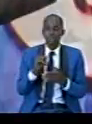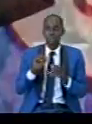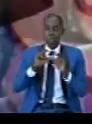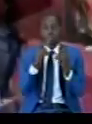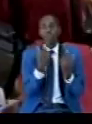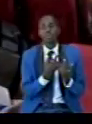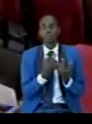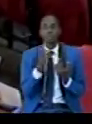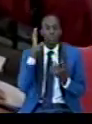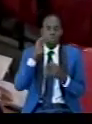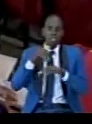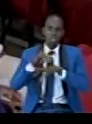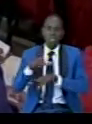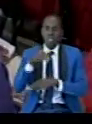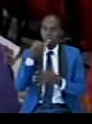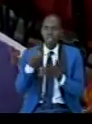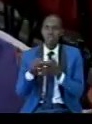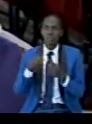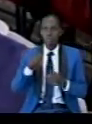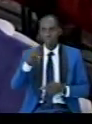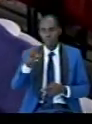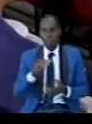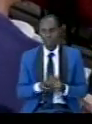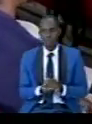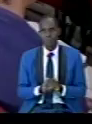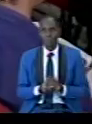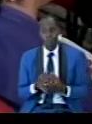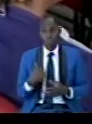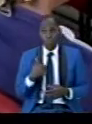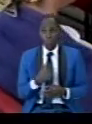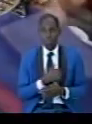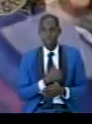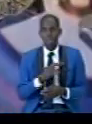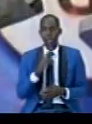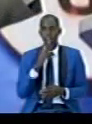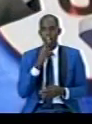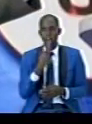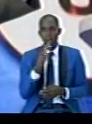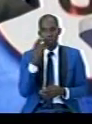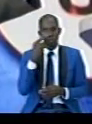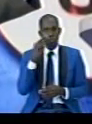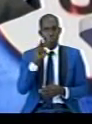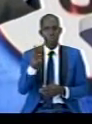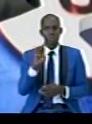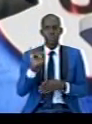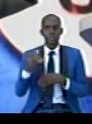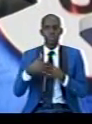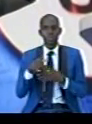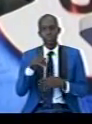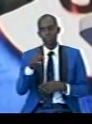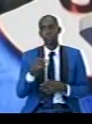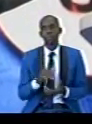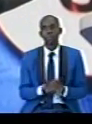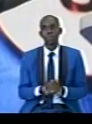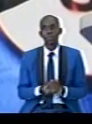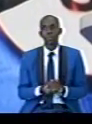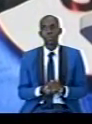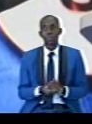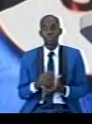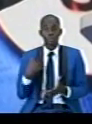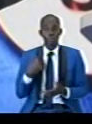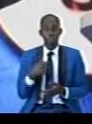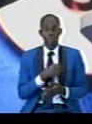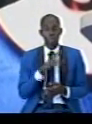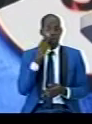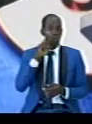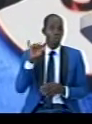you and say, we're after you. We watch your movement. We know where you go. Anytime